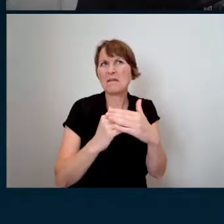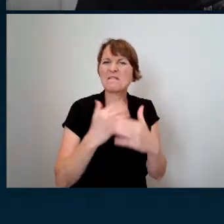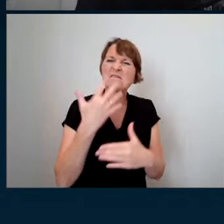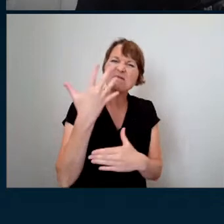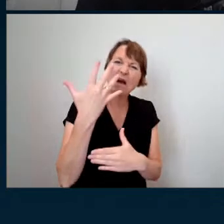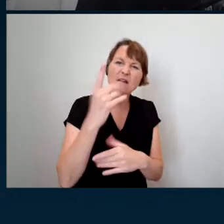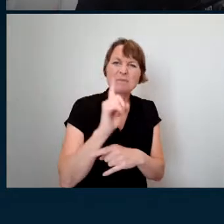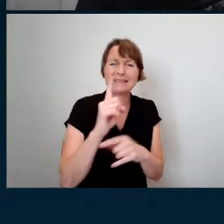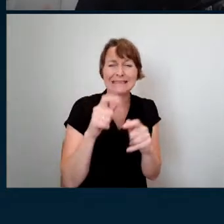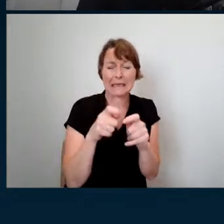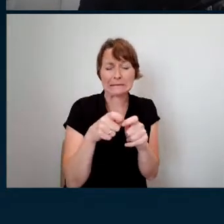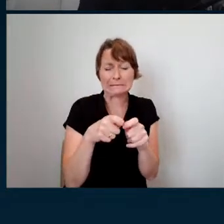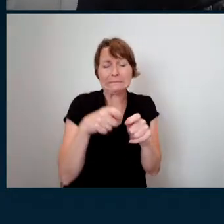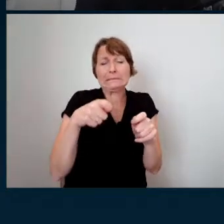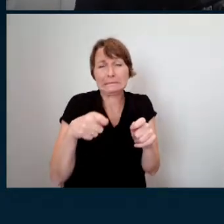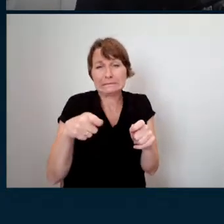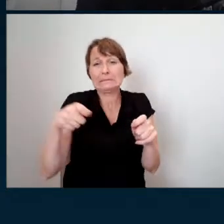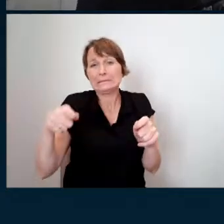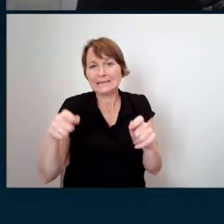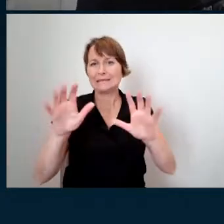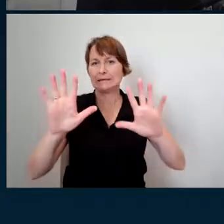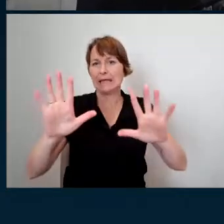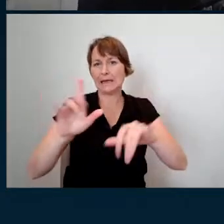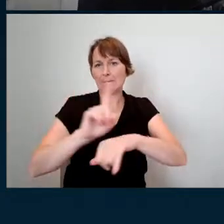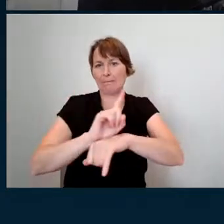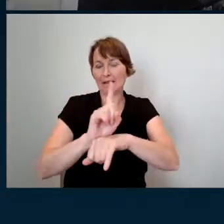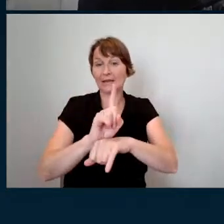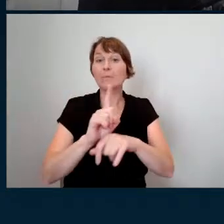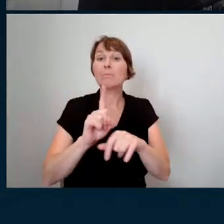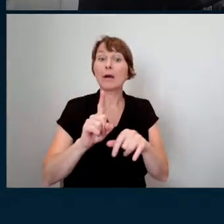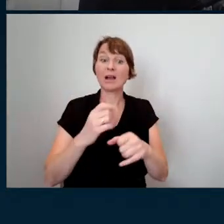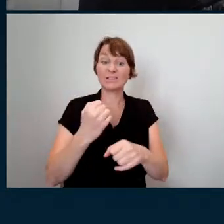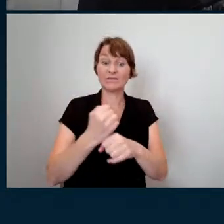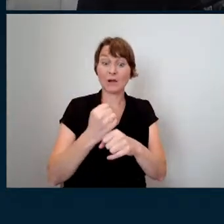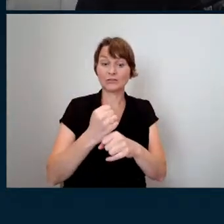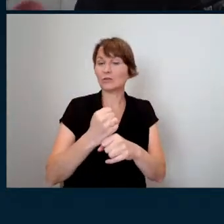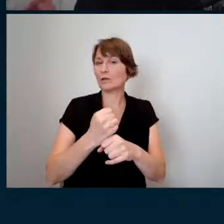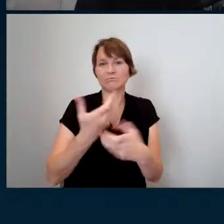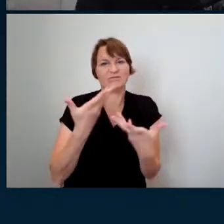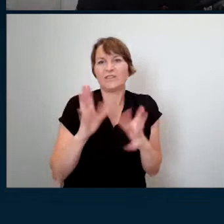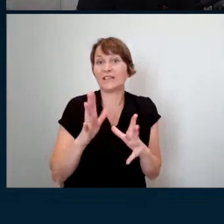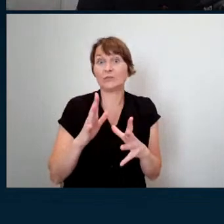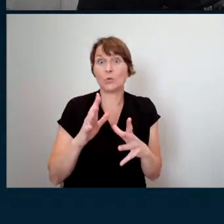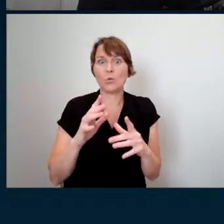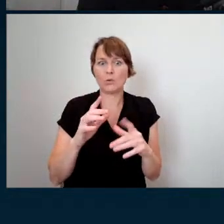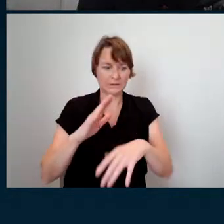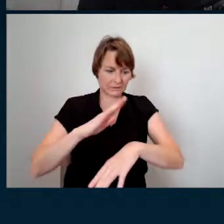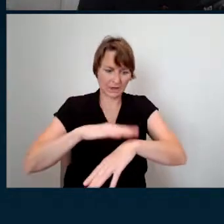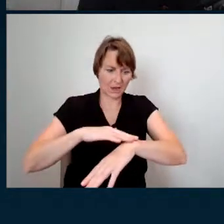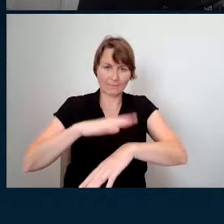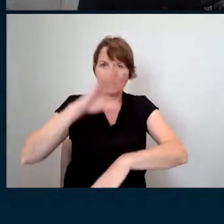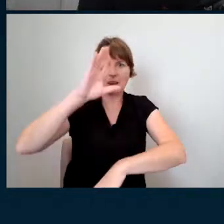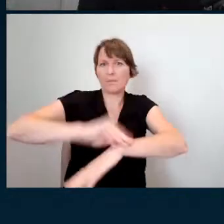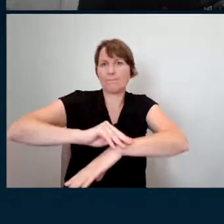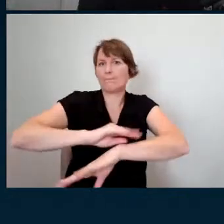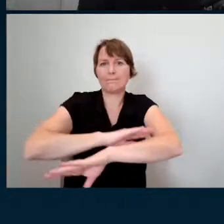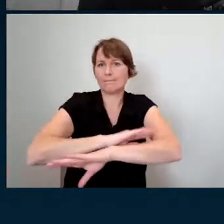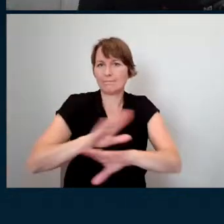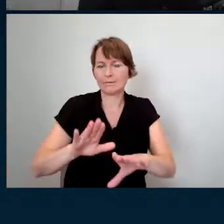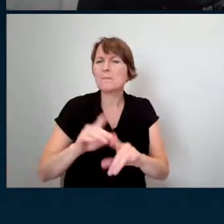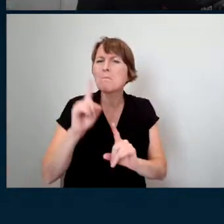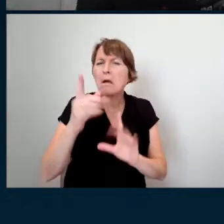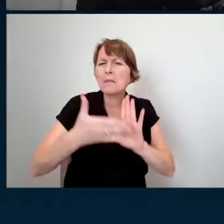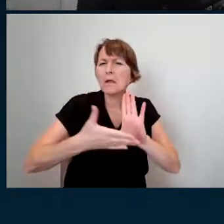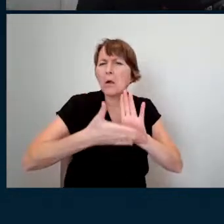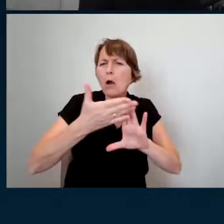minutes. But by then your function should be done or it will time out. And I think with an automation account, you get like 30 minutes or